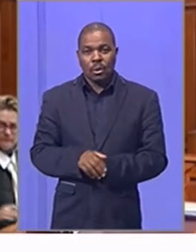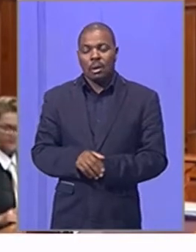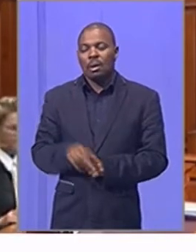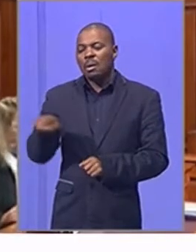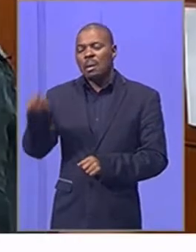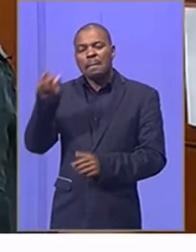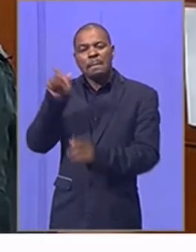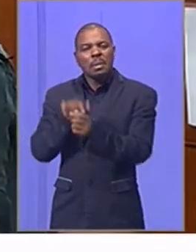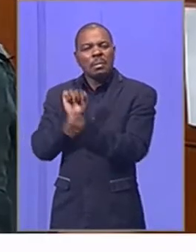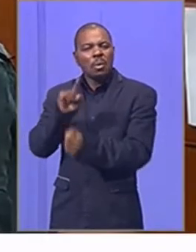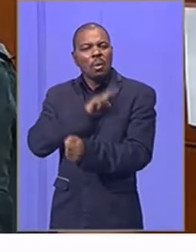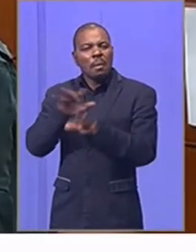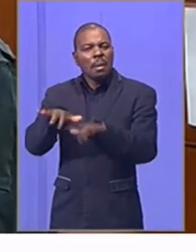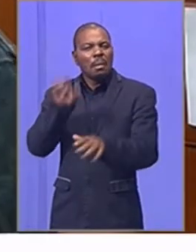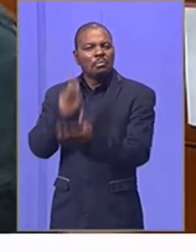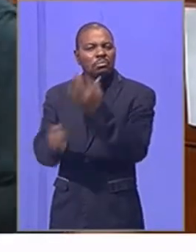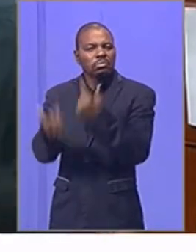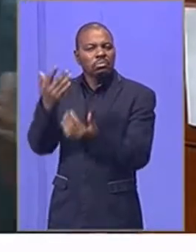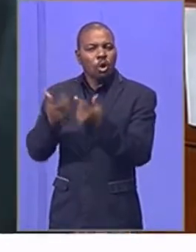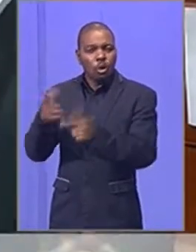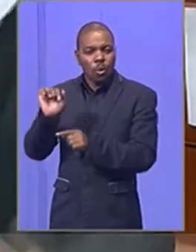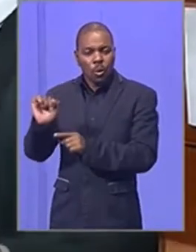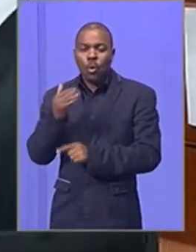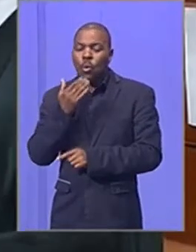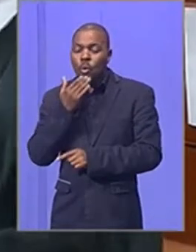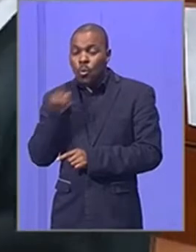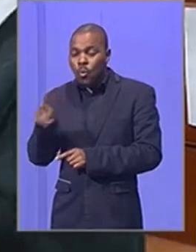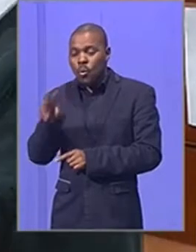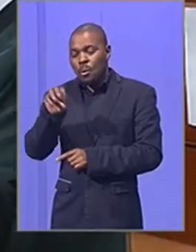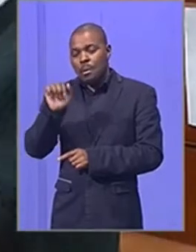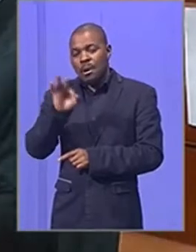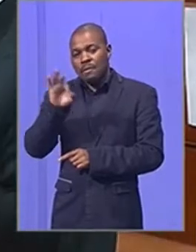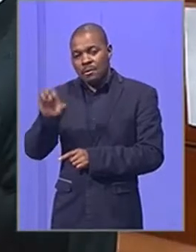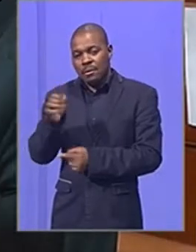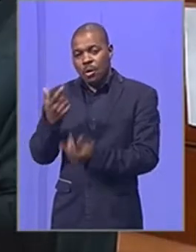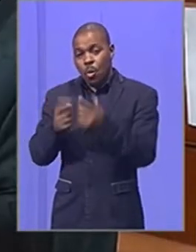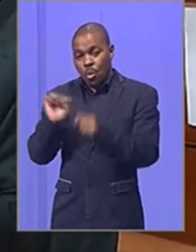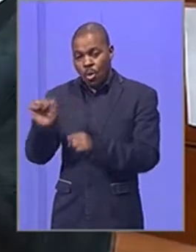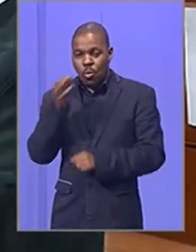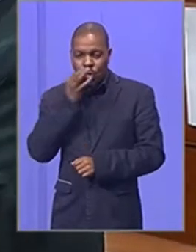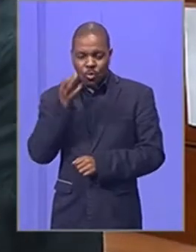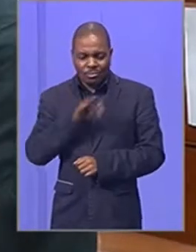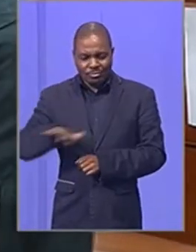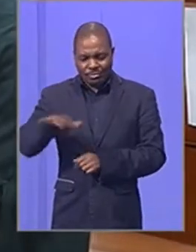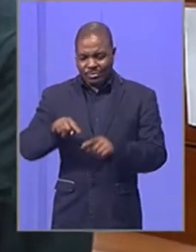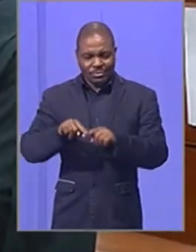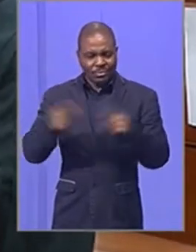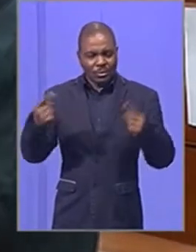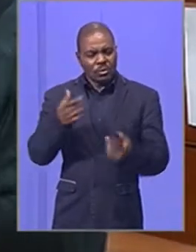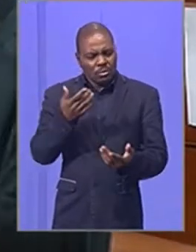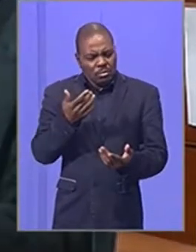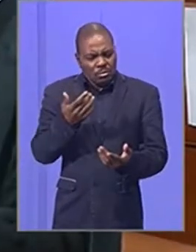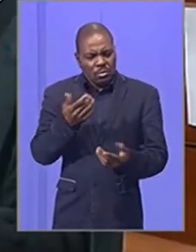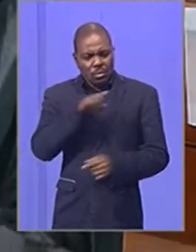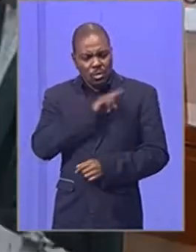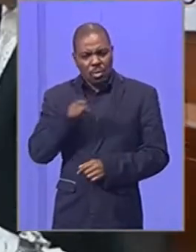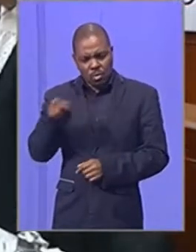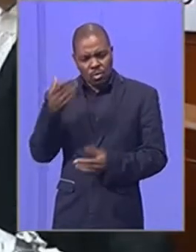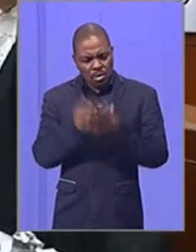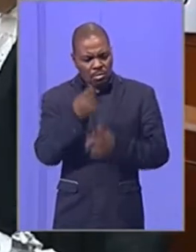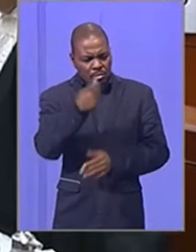wa ho tjheswa ha parlamente Zandile Mafe a re hona le maemo a sa tlwaelehang a lekaneng hore a ka